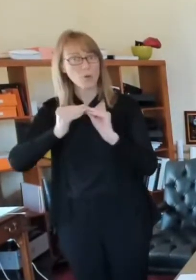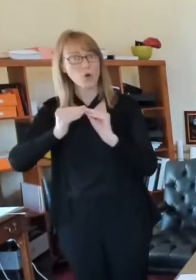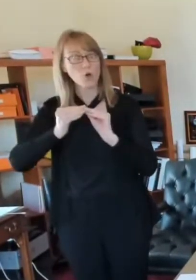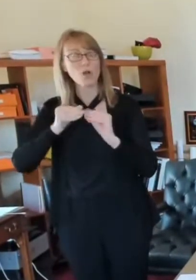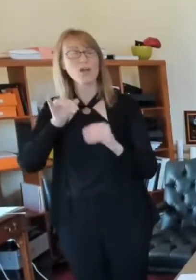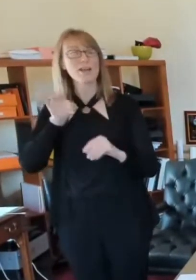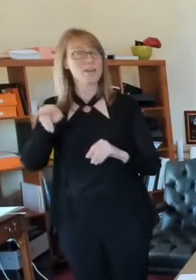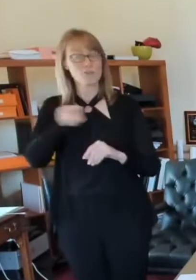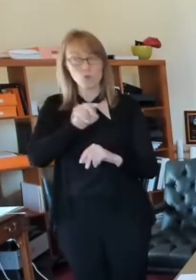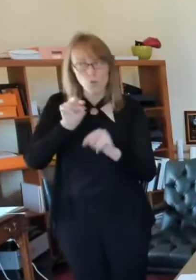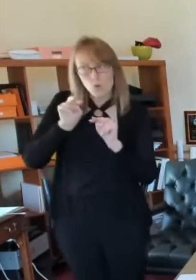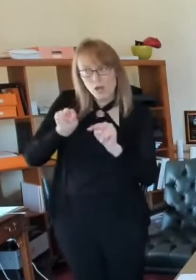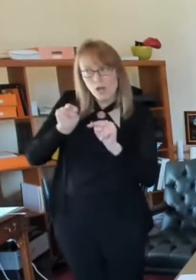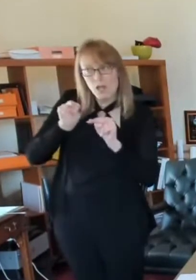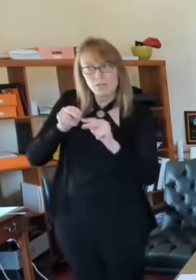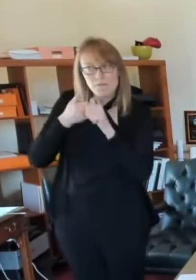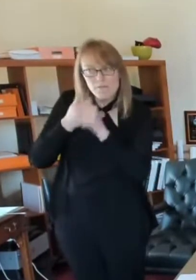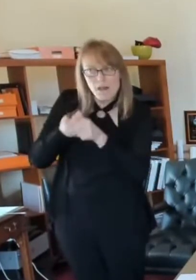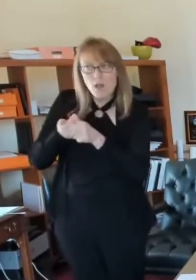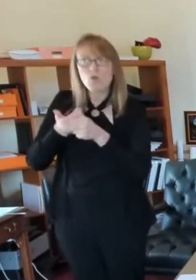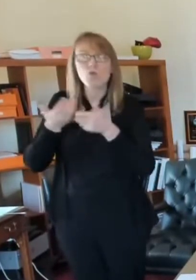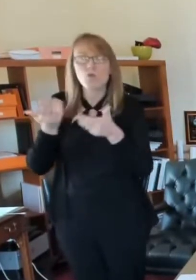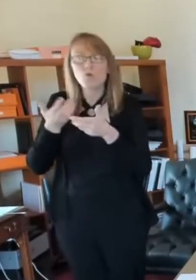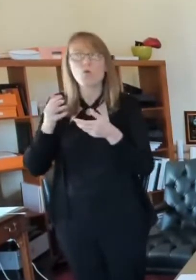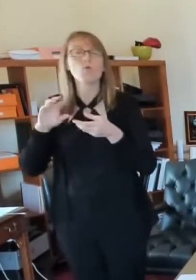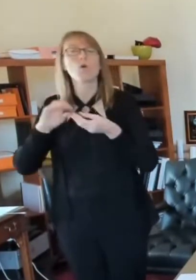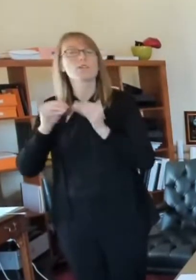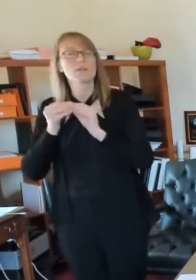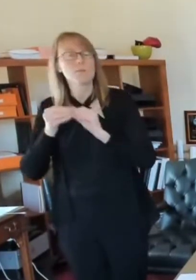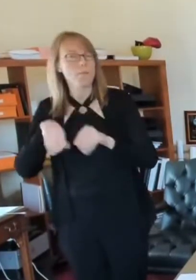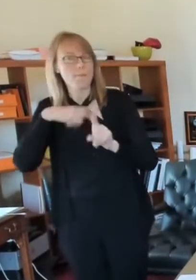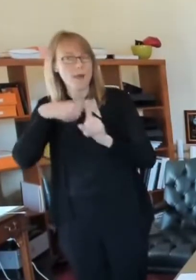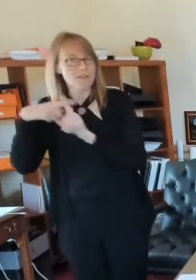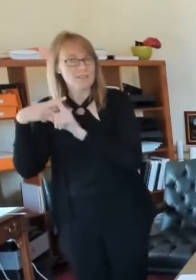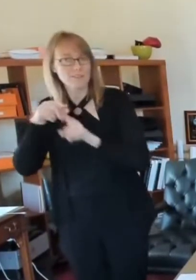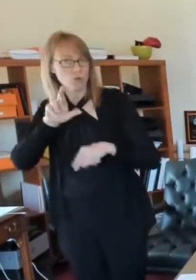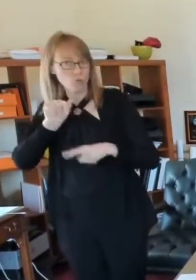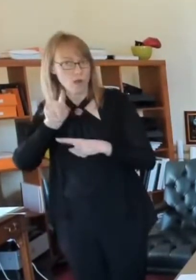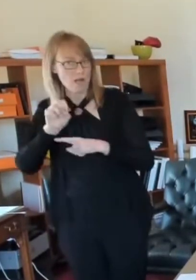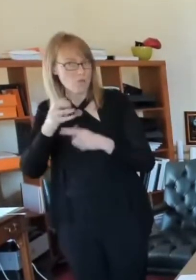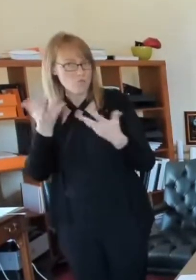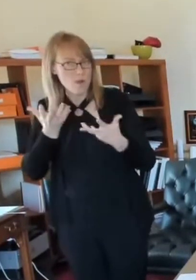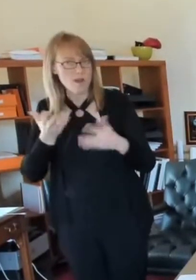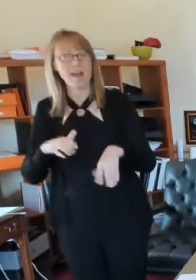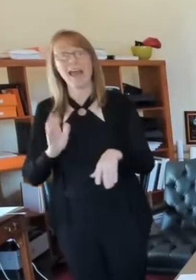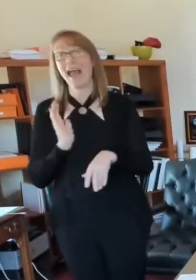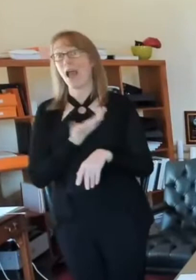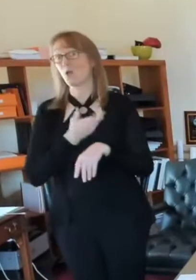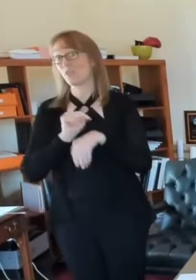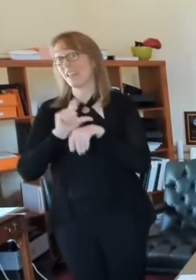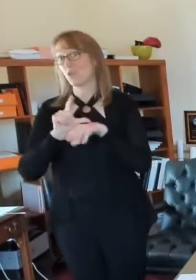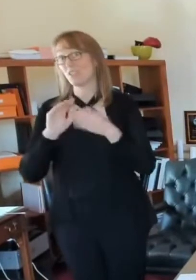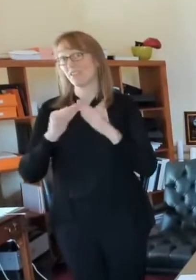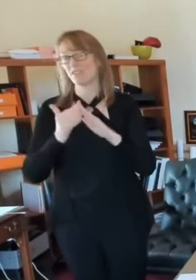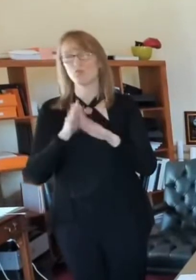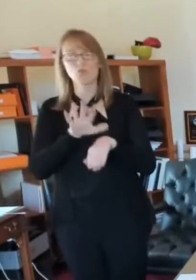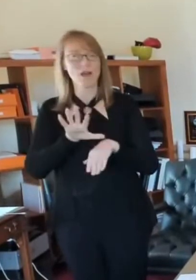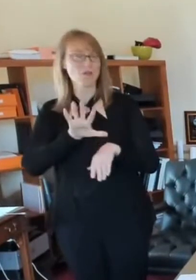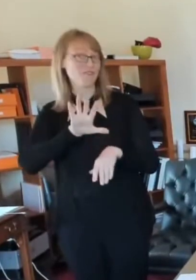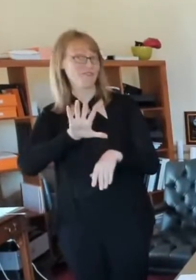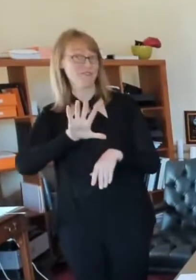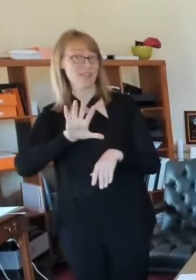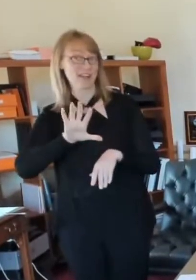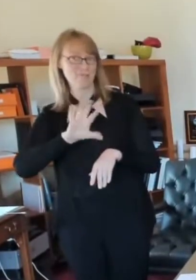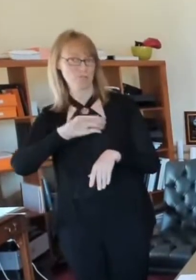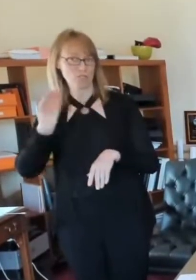the news, but St. Louis city positivity rate is running right about 5%, just a